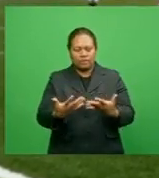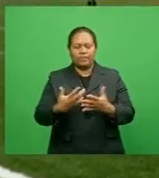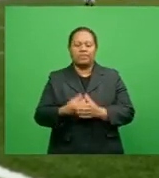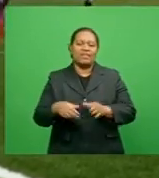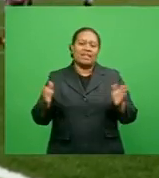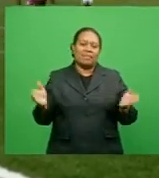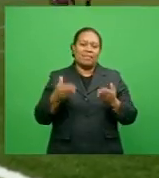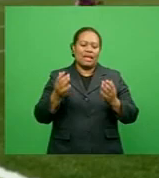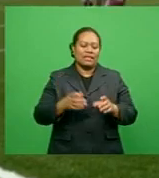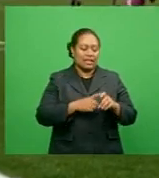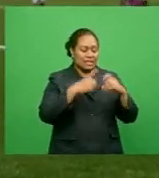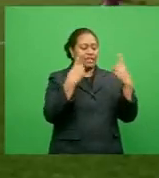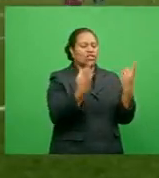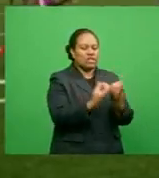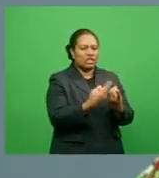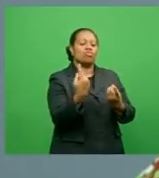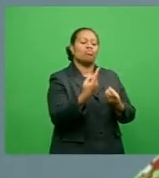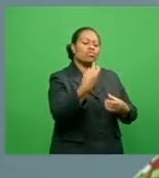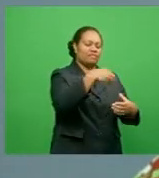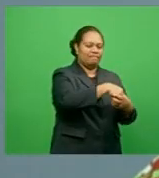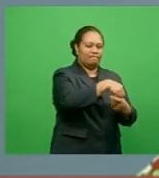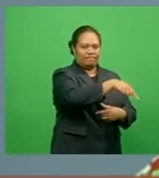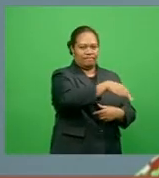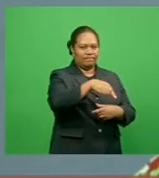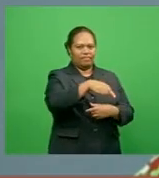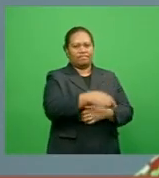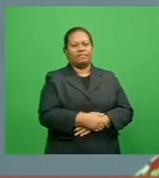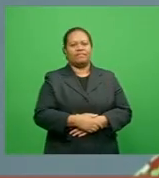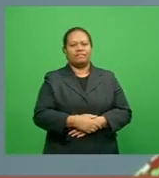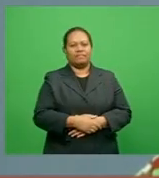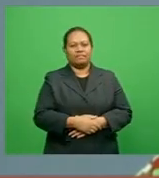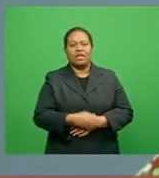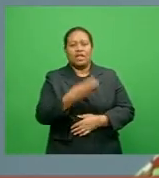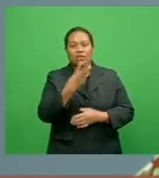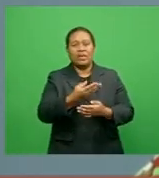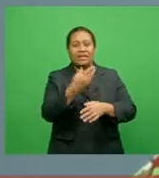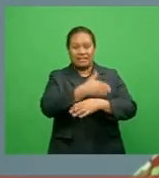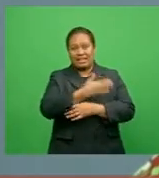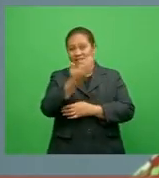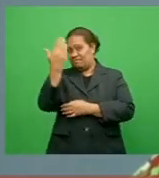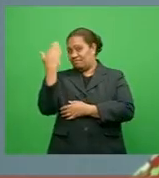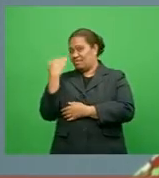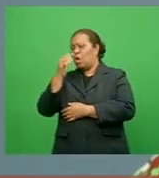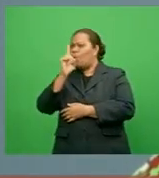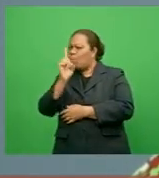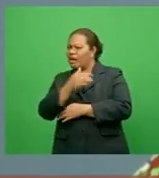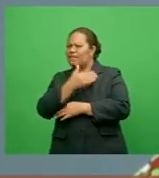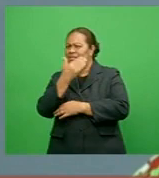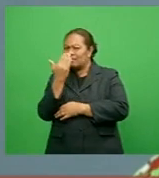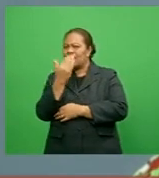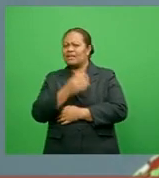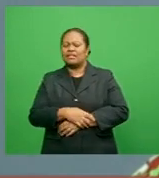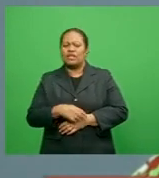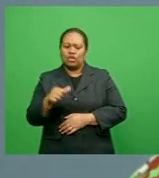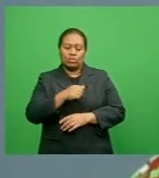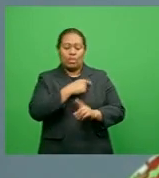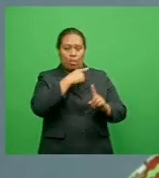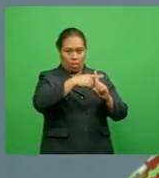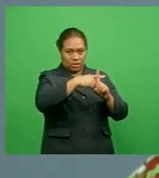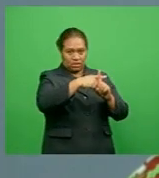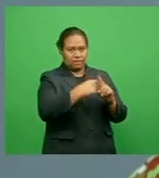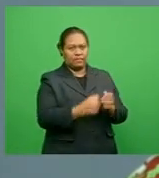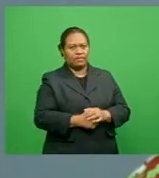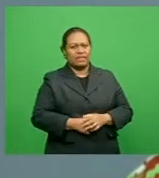and districts involved. In the last 3 days, 1 per day is supposed to be positive,